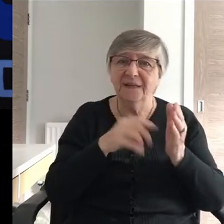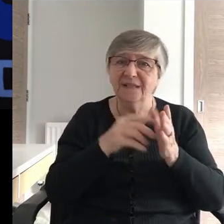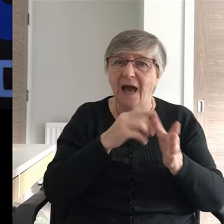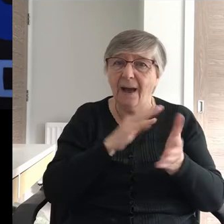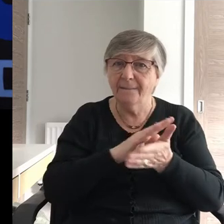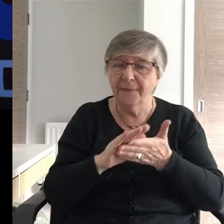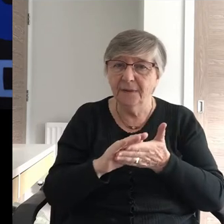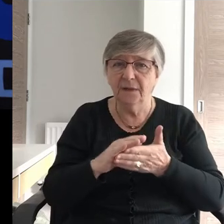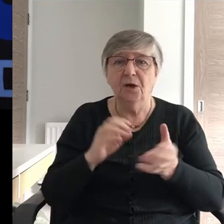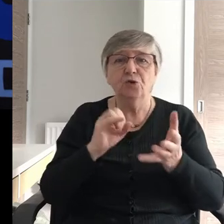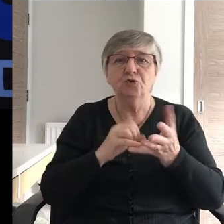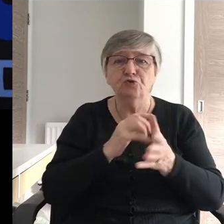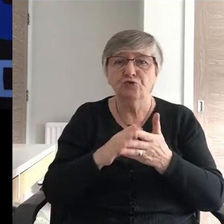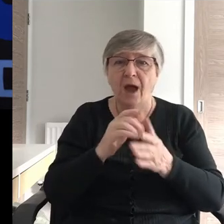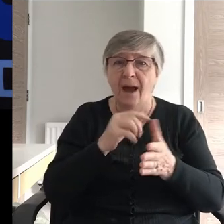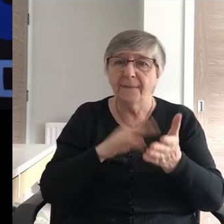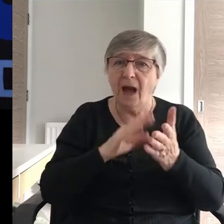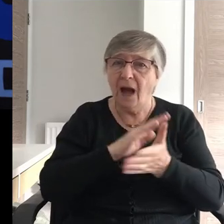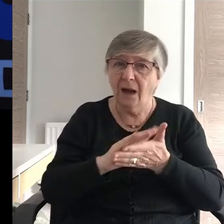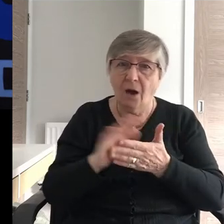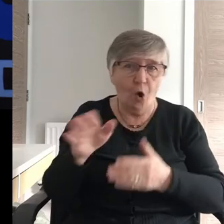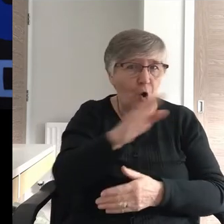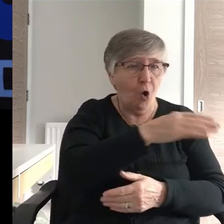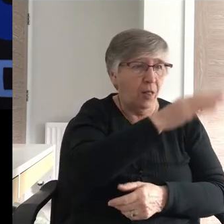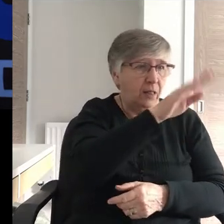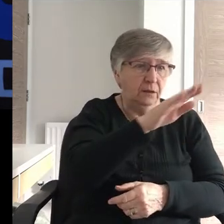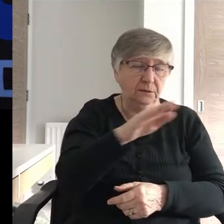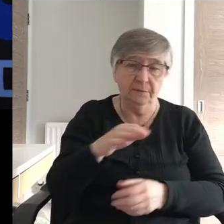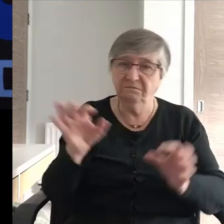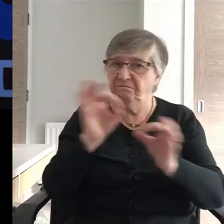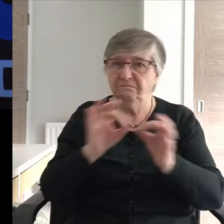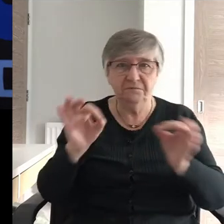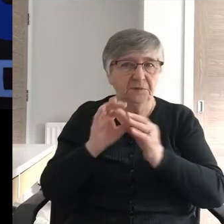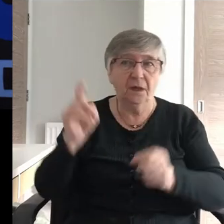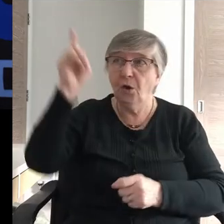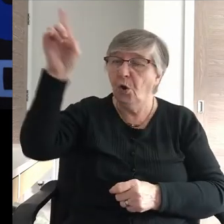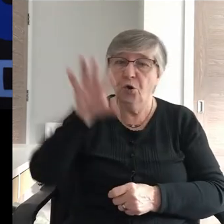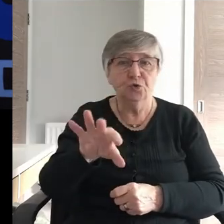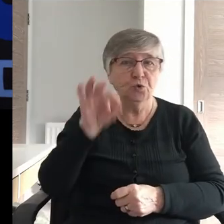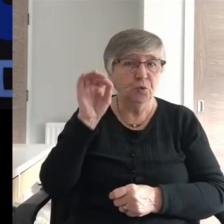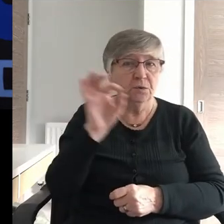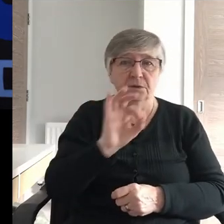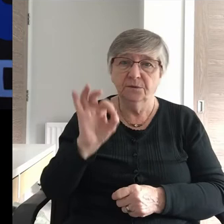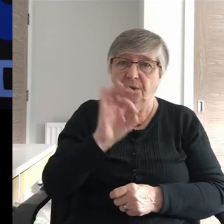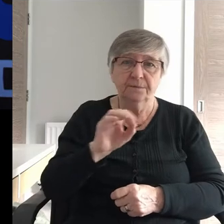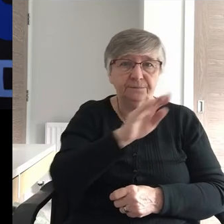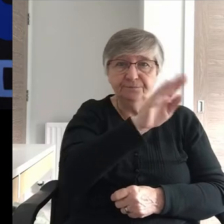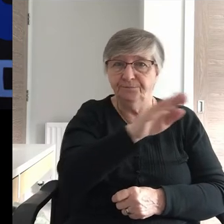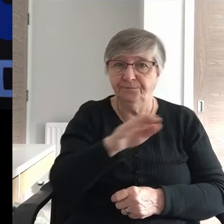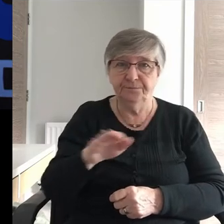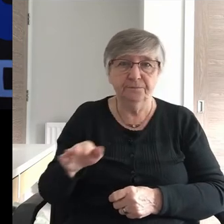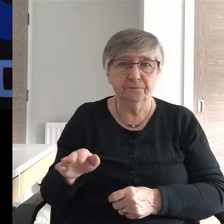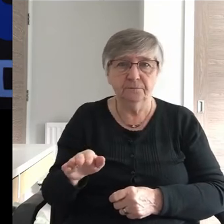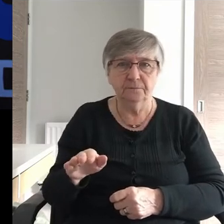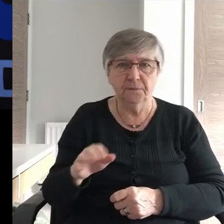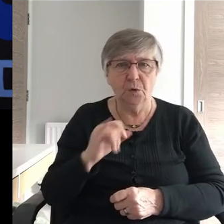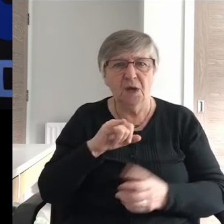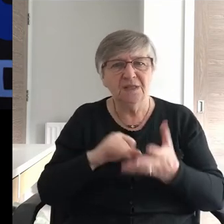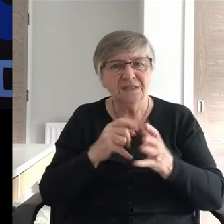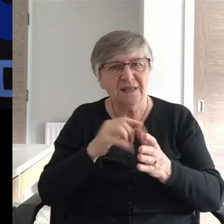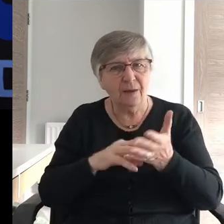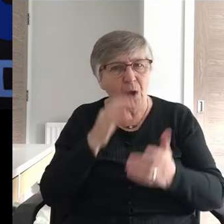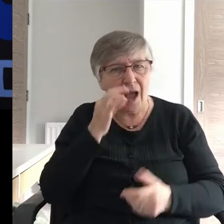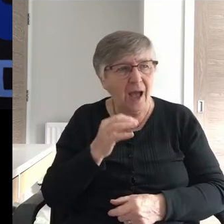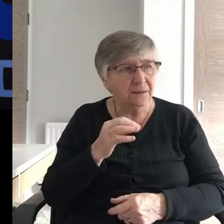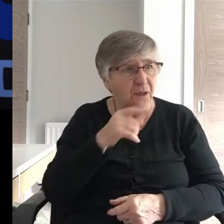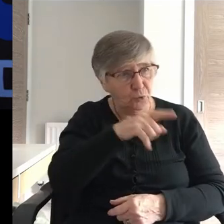Shammah, and all the rest. But none was the chosen one. So Samuel asked, "Are these all the